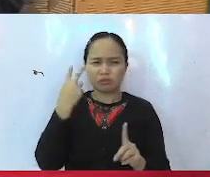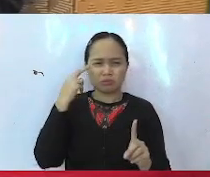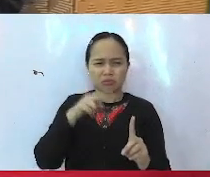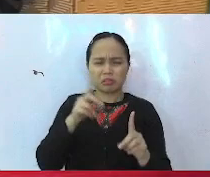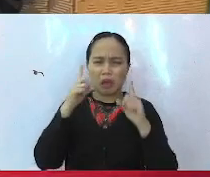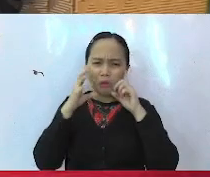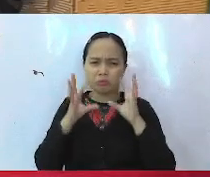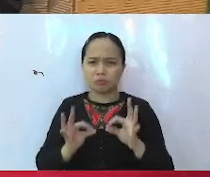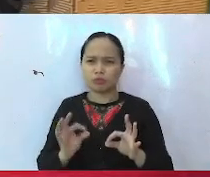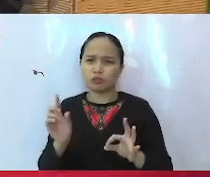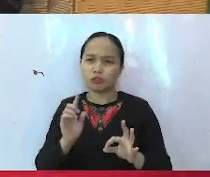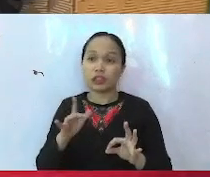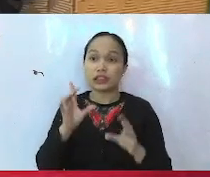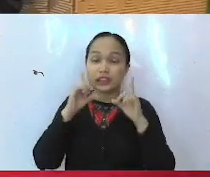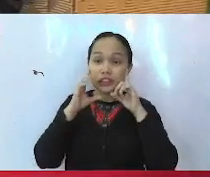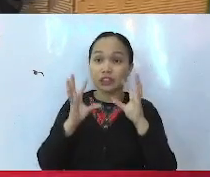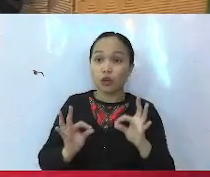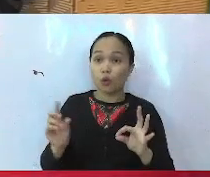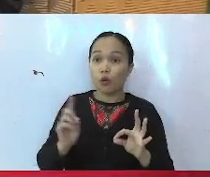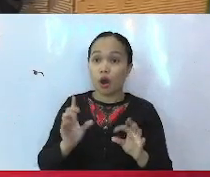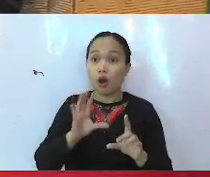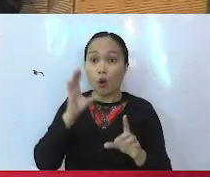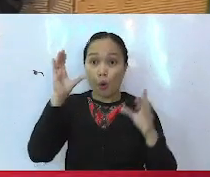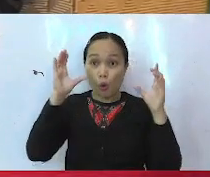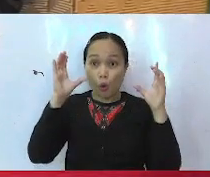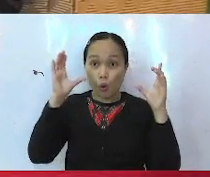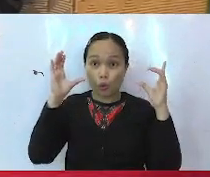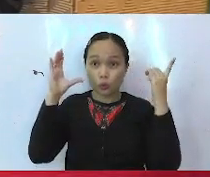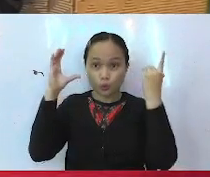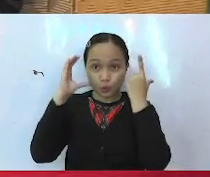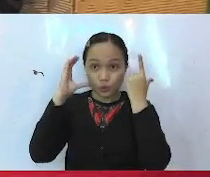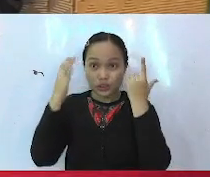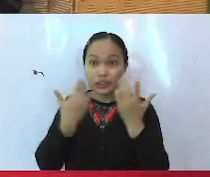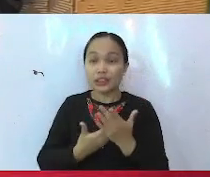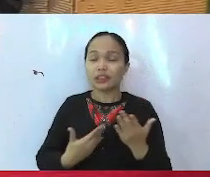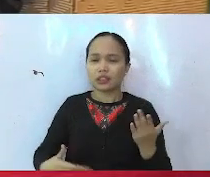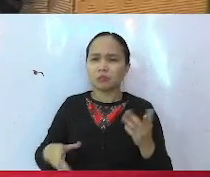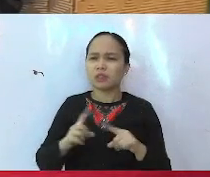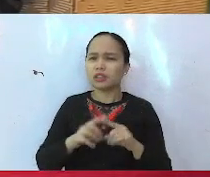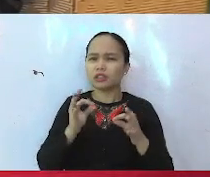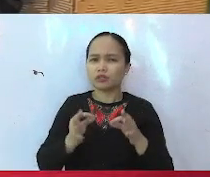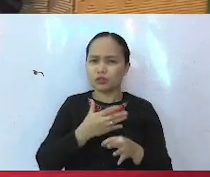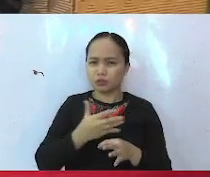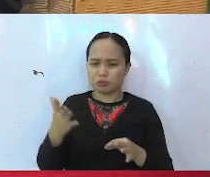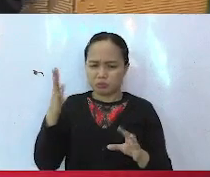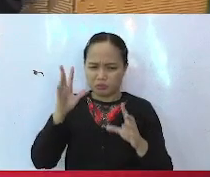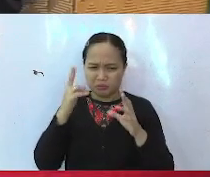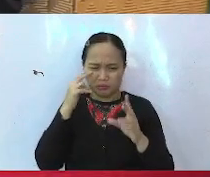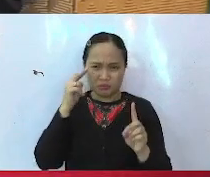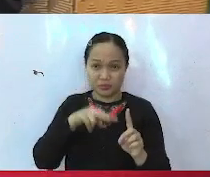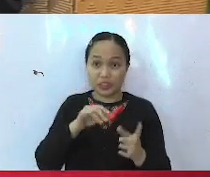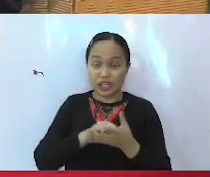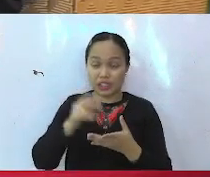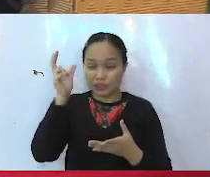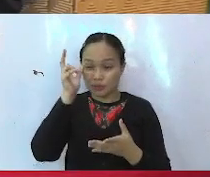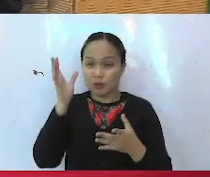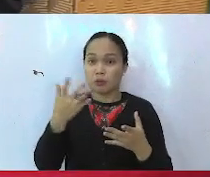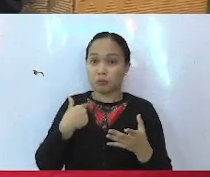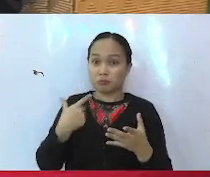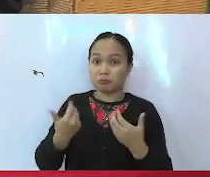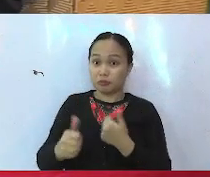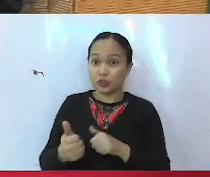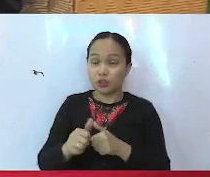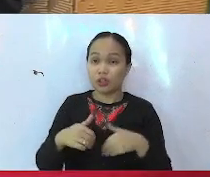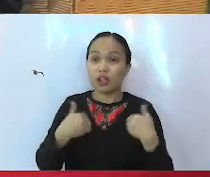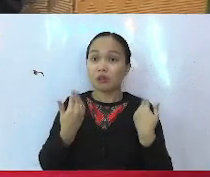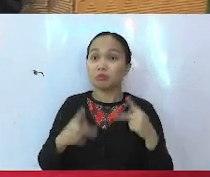Yeah, you're right. Not all people. Yeah. Right? And if you look, the devil is after young people because he's not stupid.